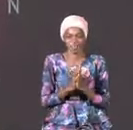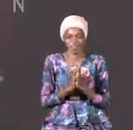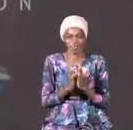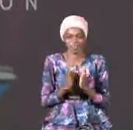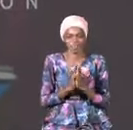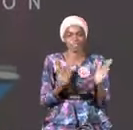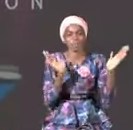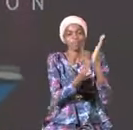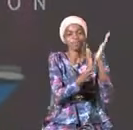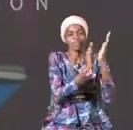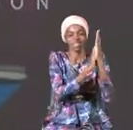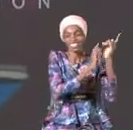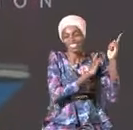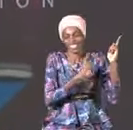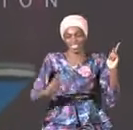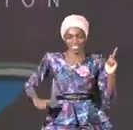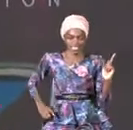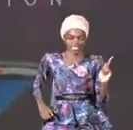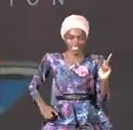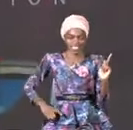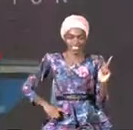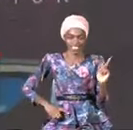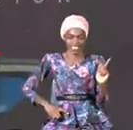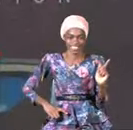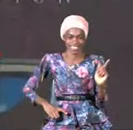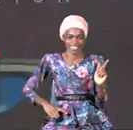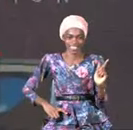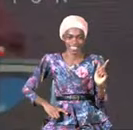Praise the Lord.